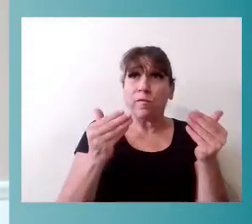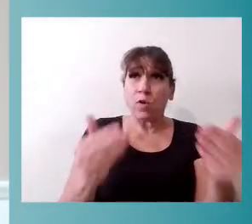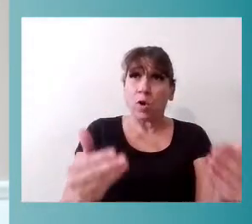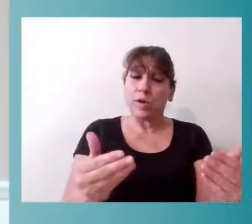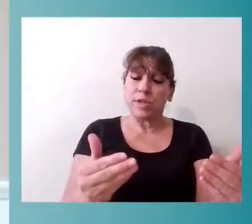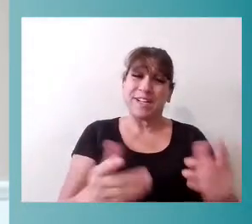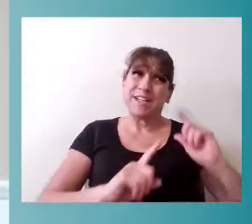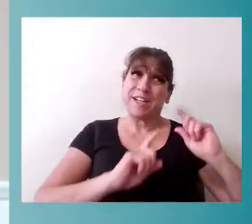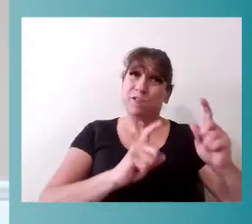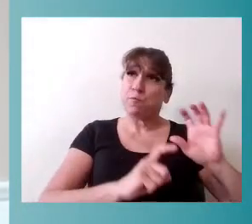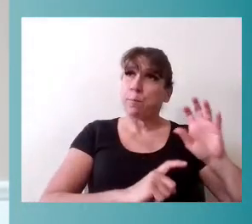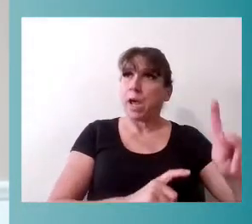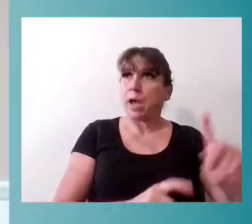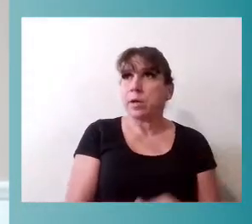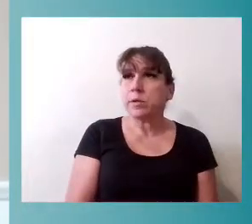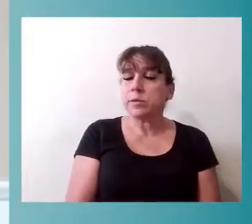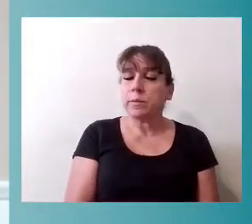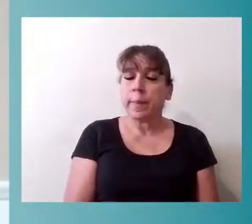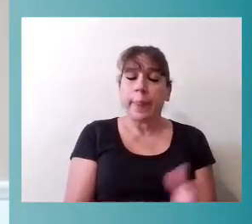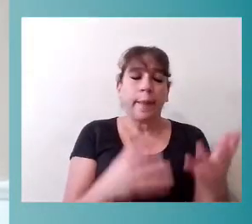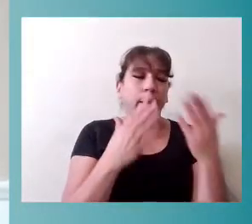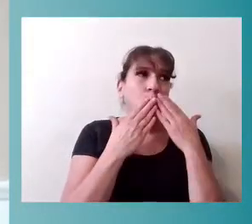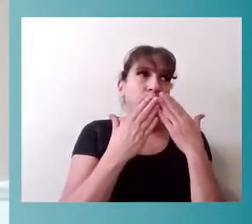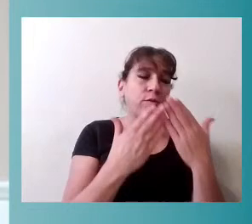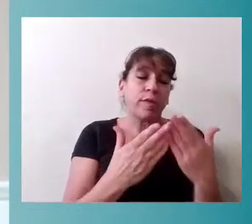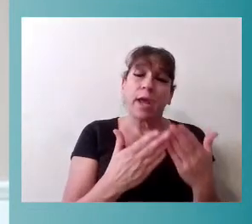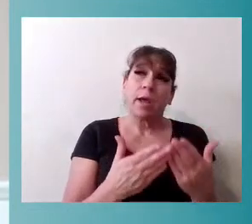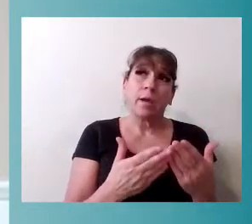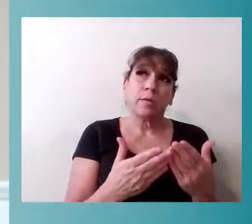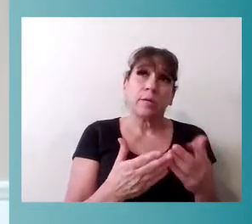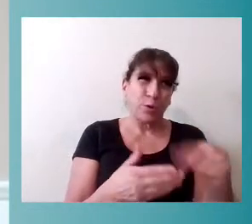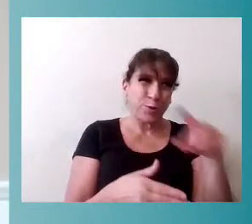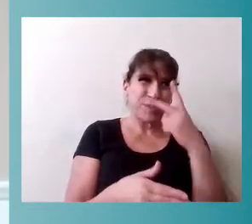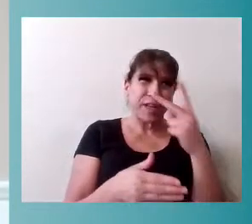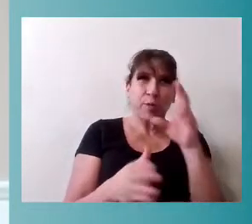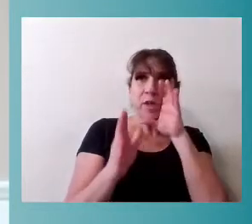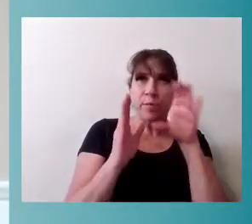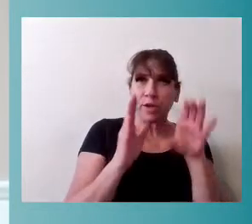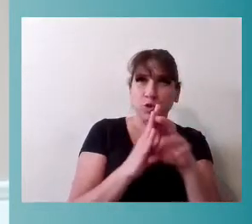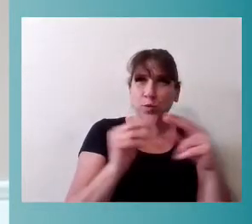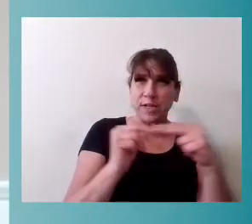give back. I want to thank, you see them in the picture when that